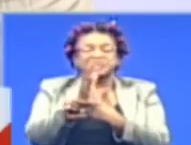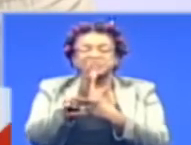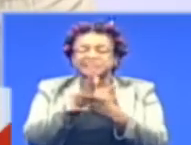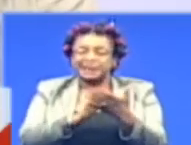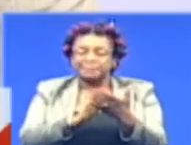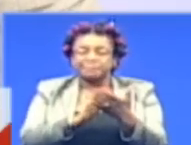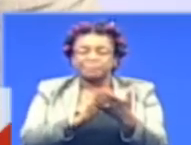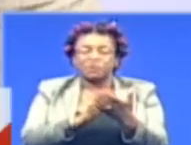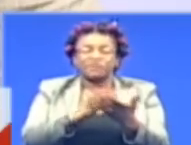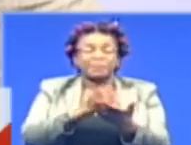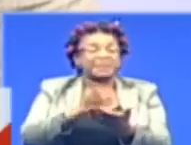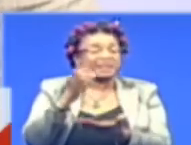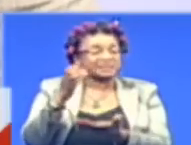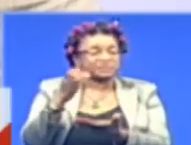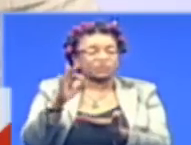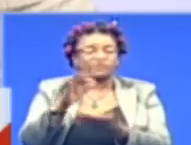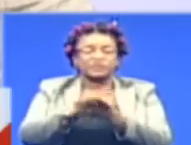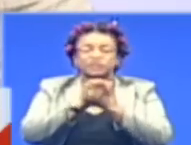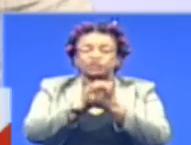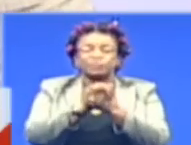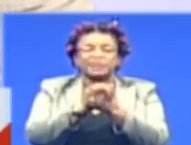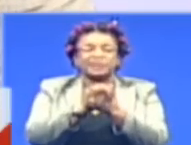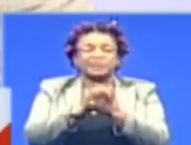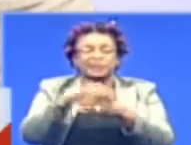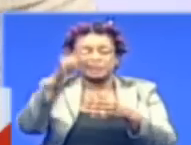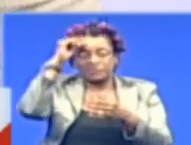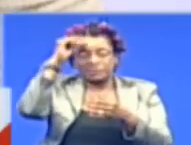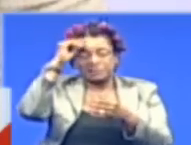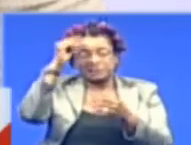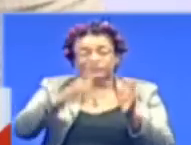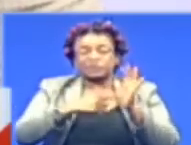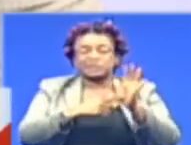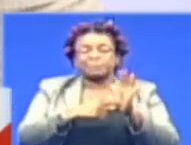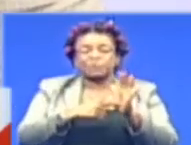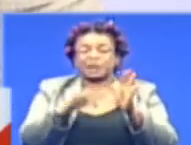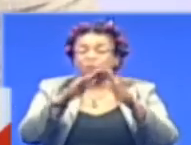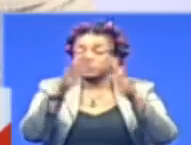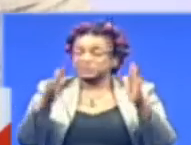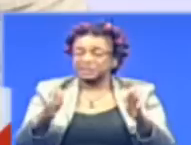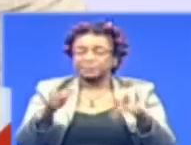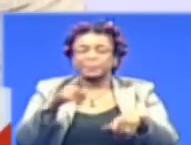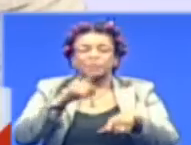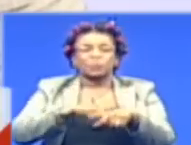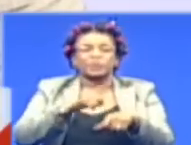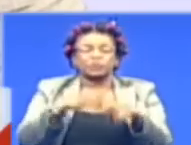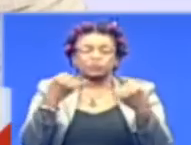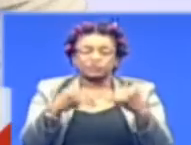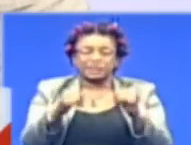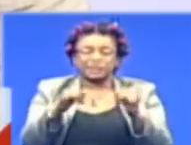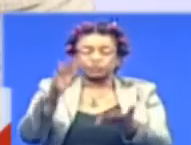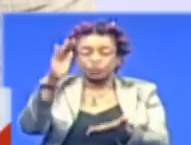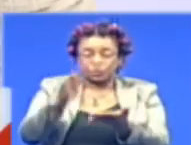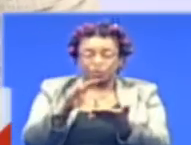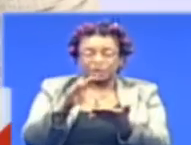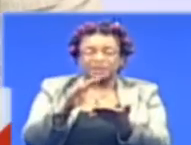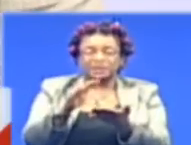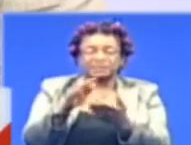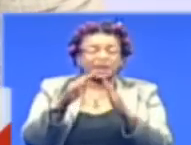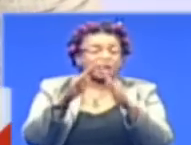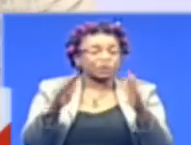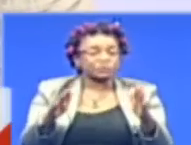pillars of Jubilee government, namely housing. Of course, when we're trying to lower the issues of housing, we require timber. But we need to